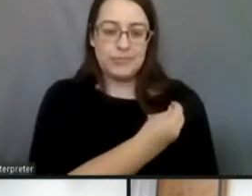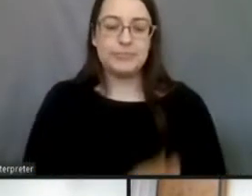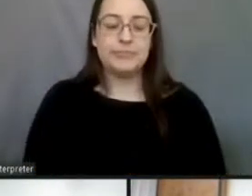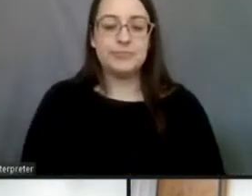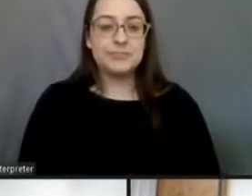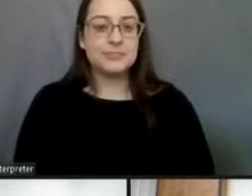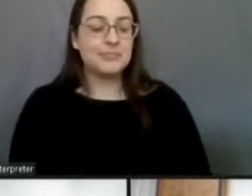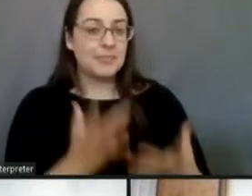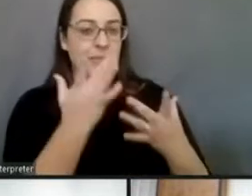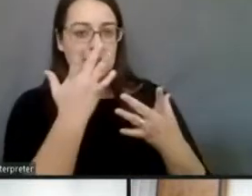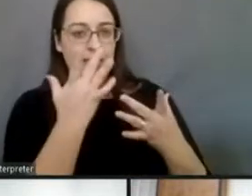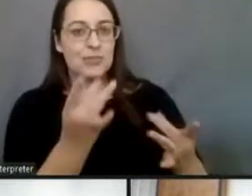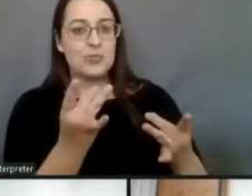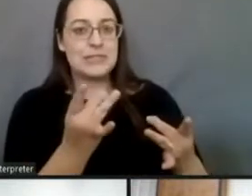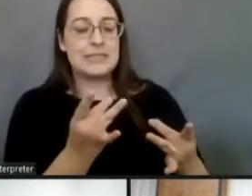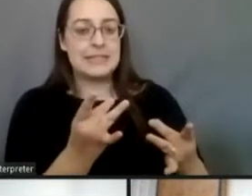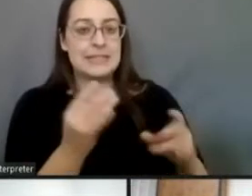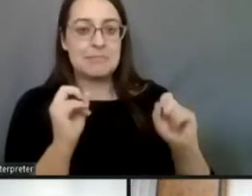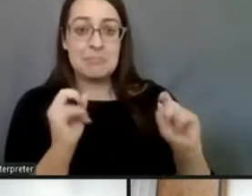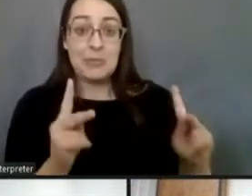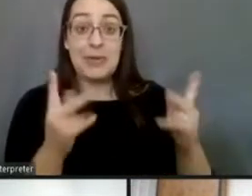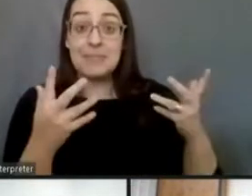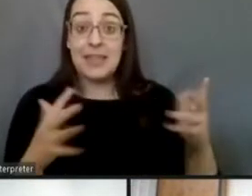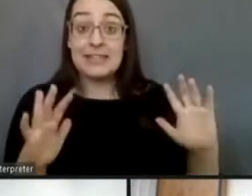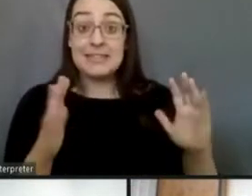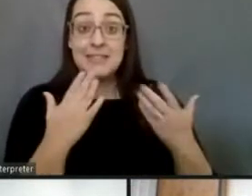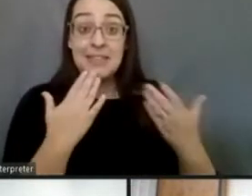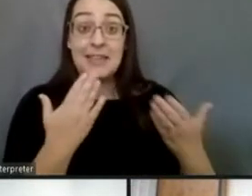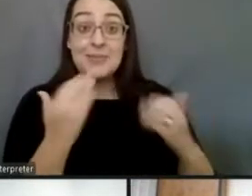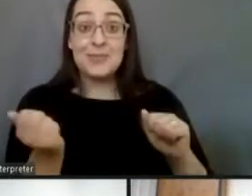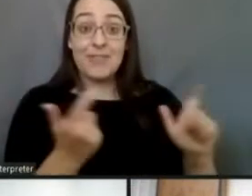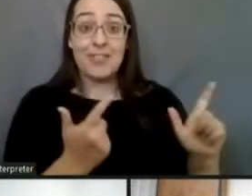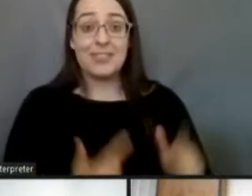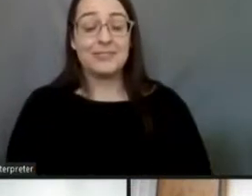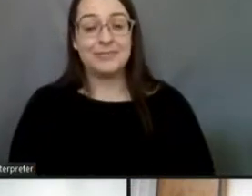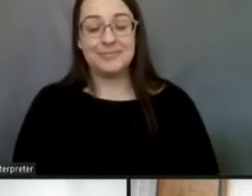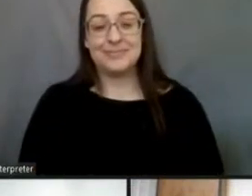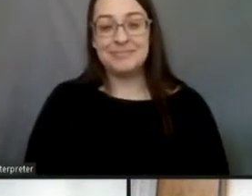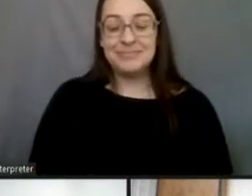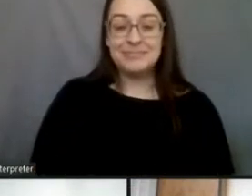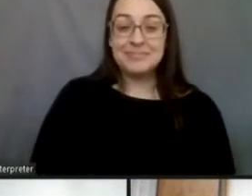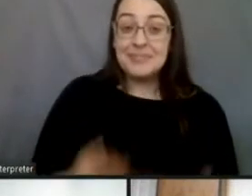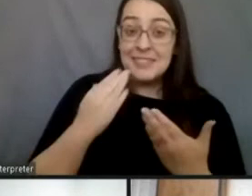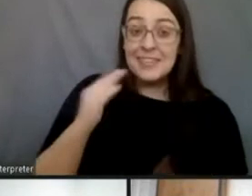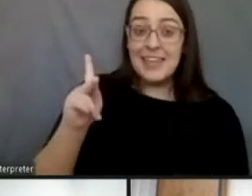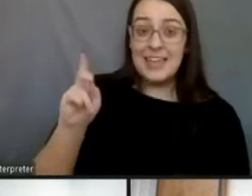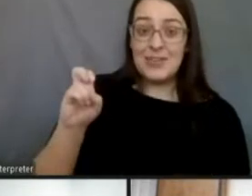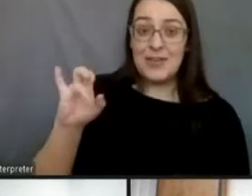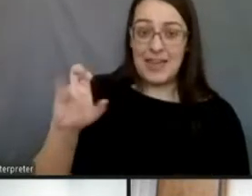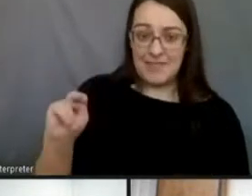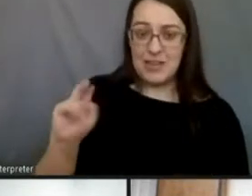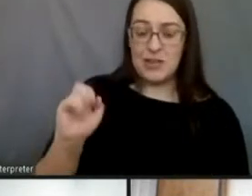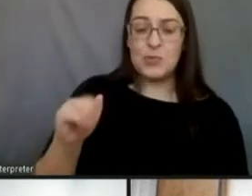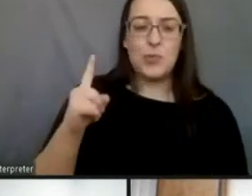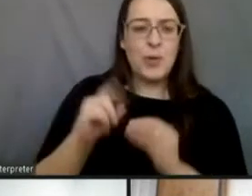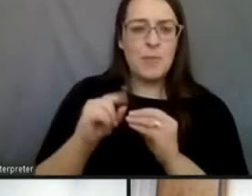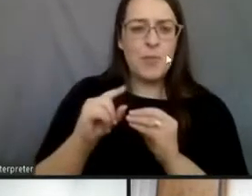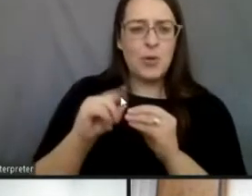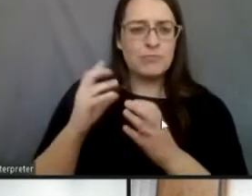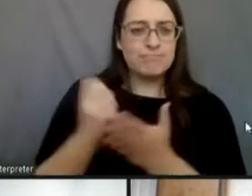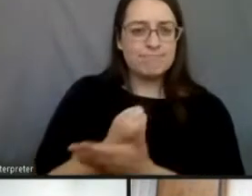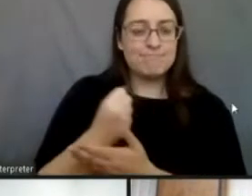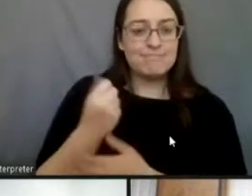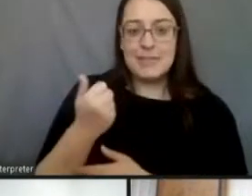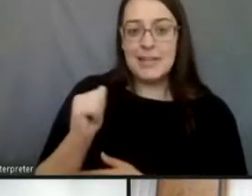Interesting. Okay, that's everything I have. Thank you all. Thank you, Kevin. I want to go one last time.